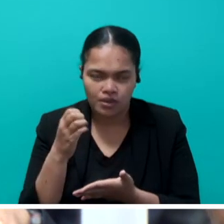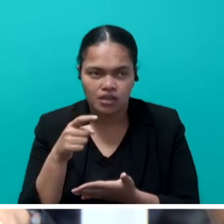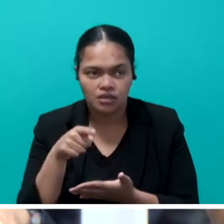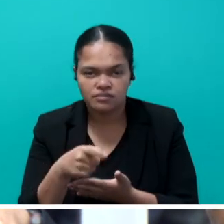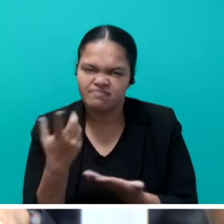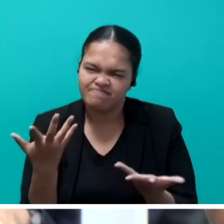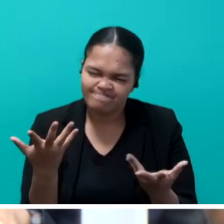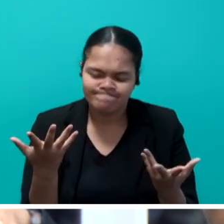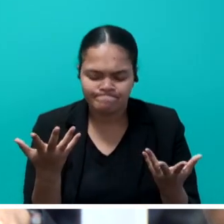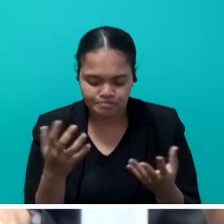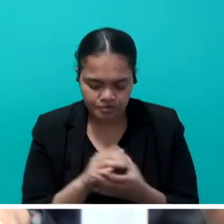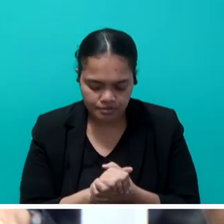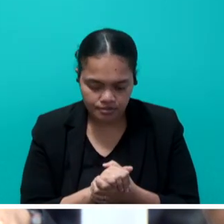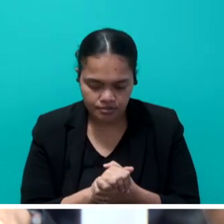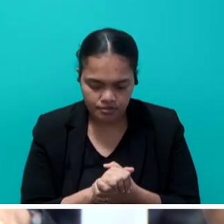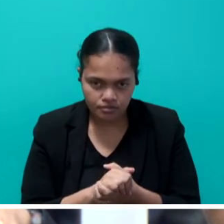means